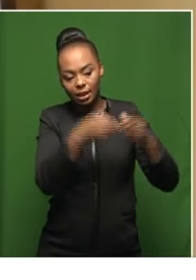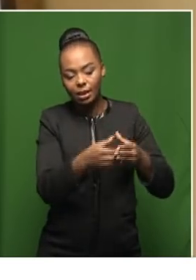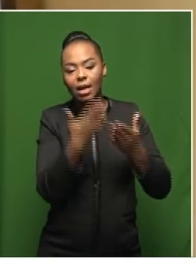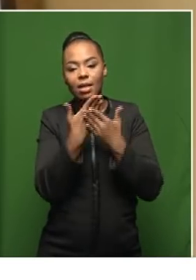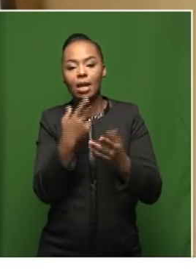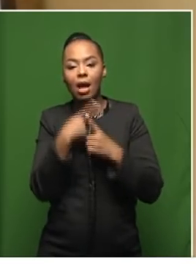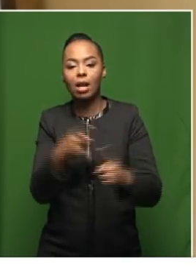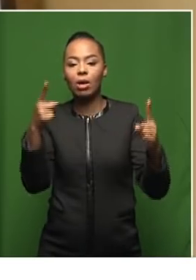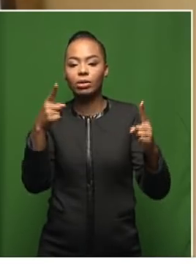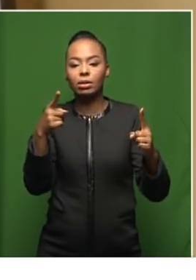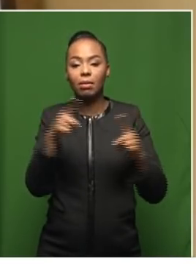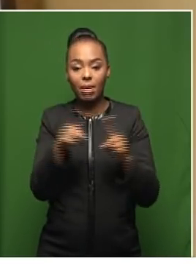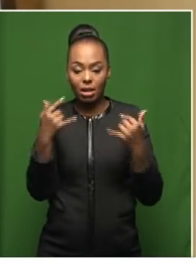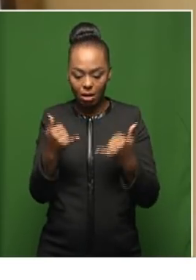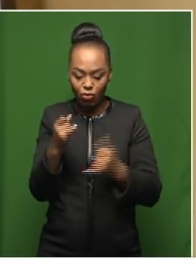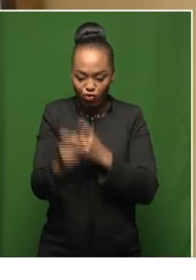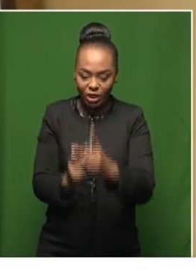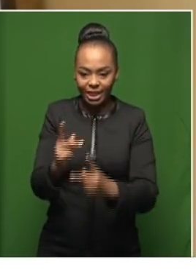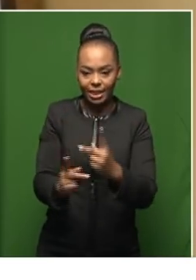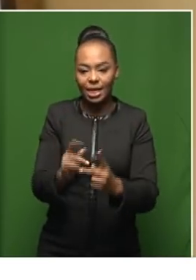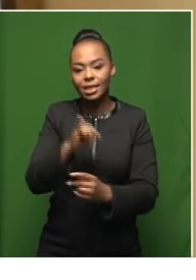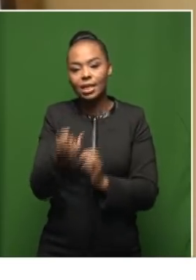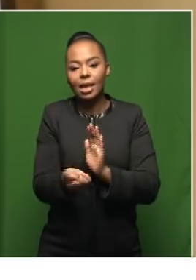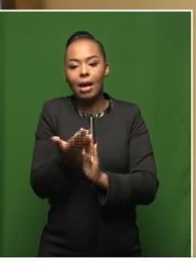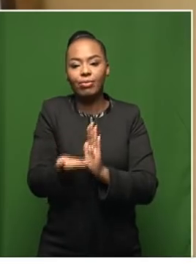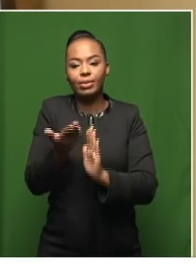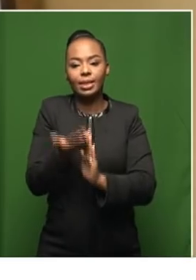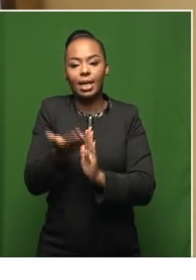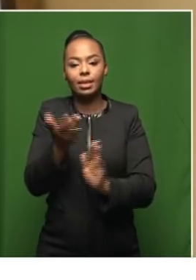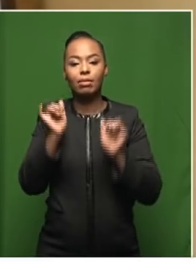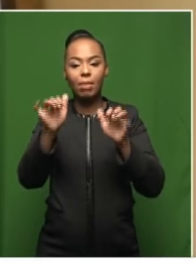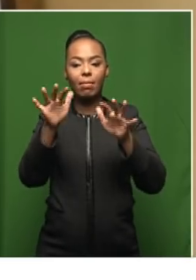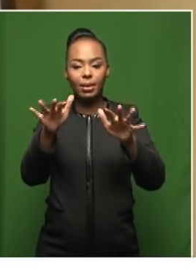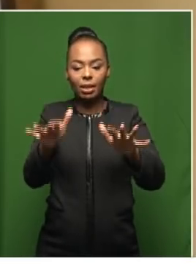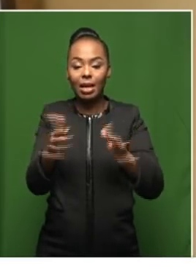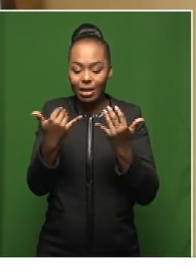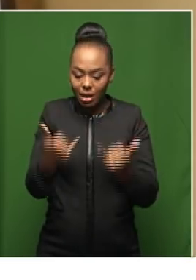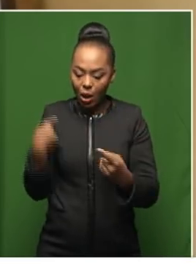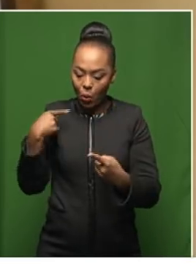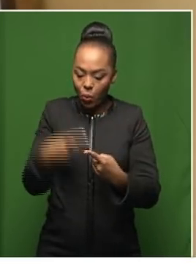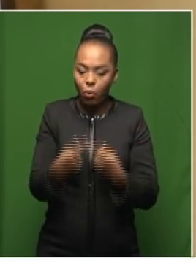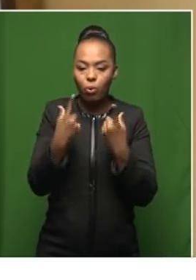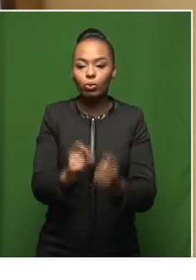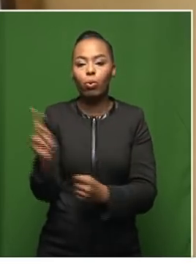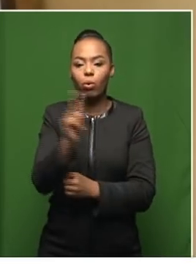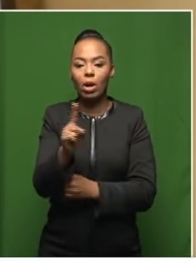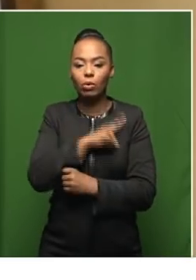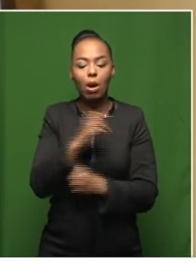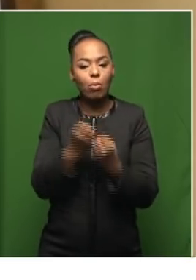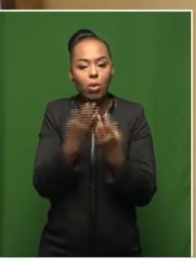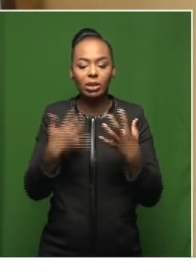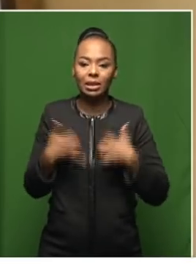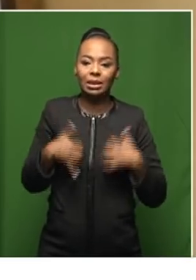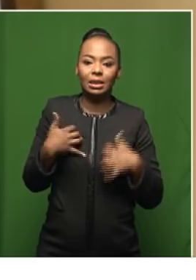announcement. Right now, we're going through the process. We're just updating the public on the basis of what is being done, because there's a lot of